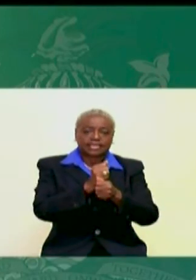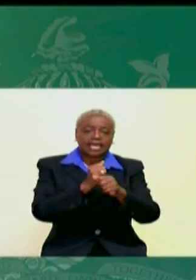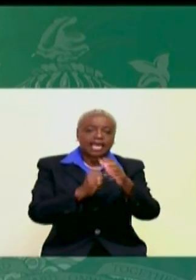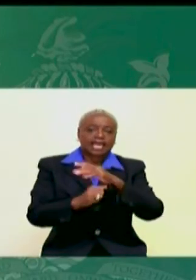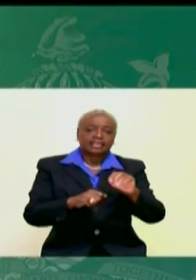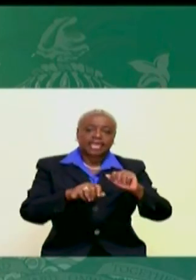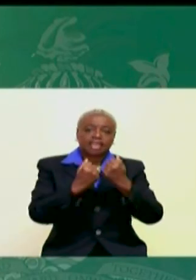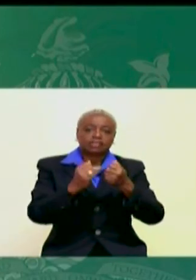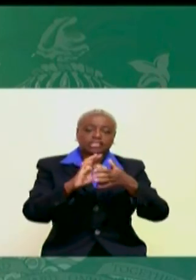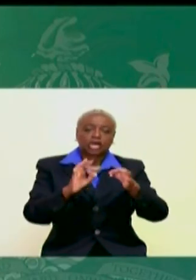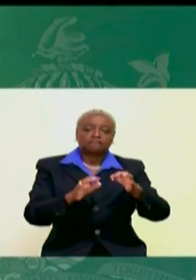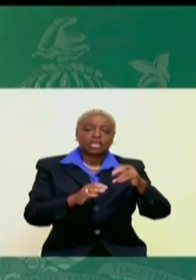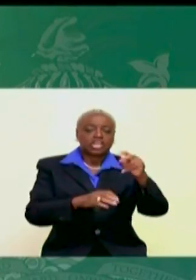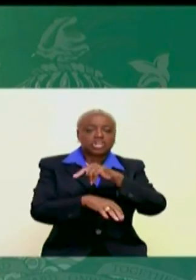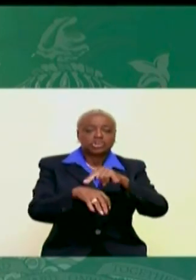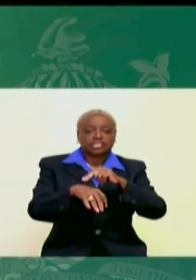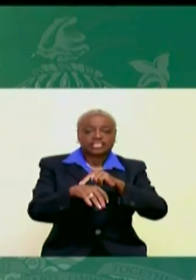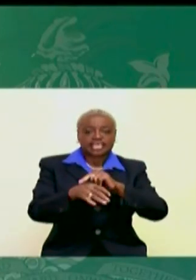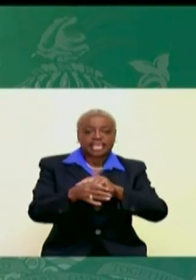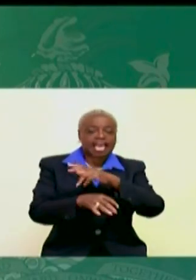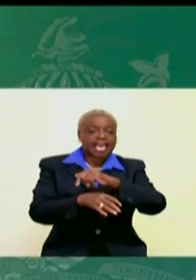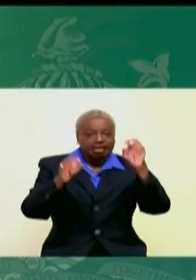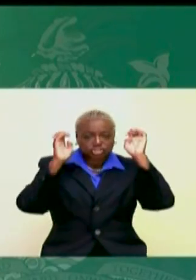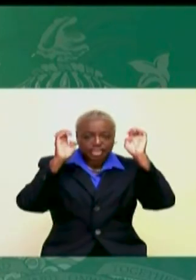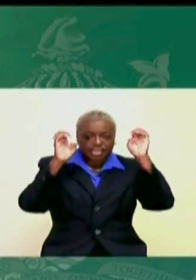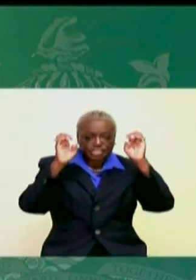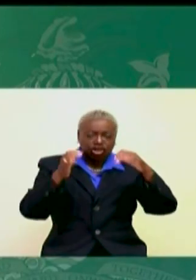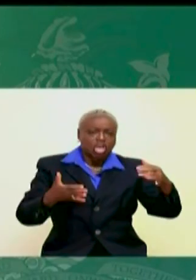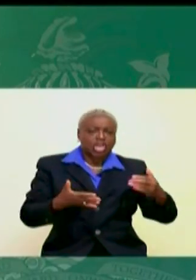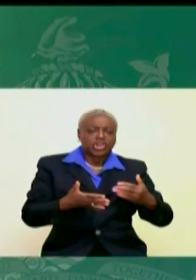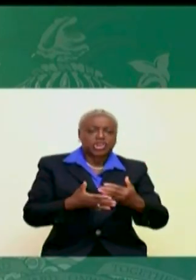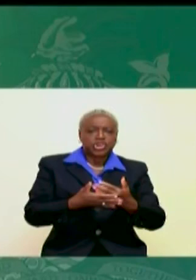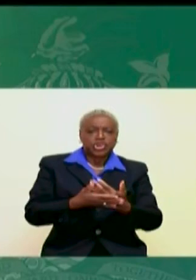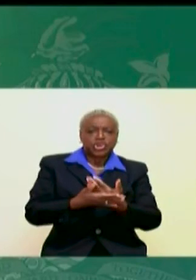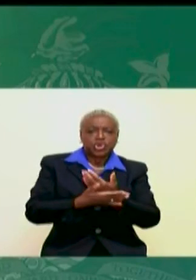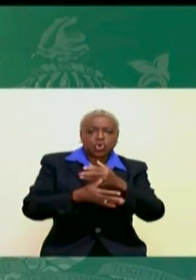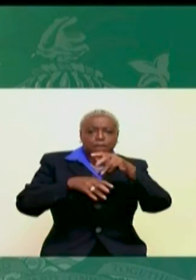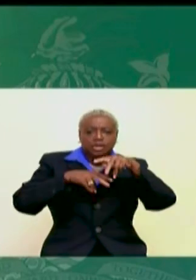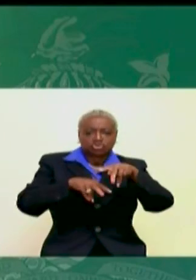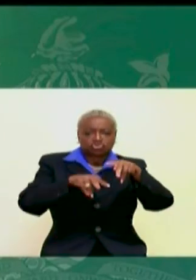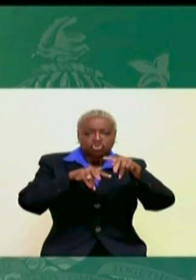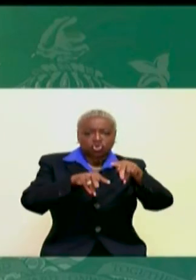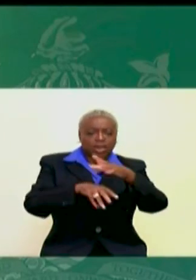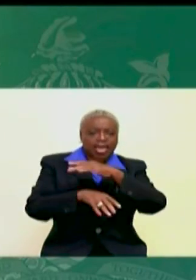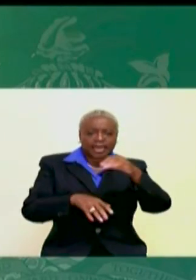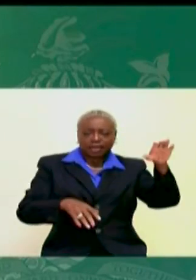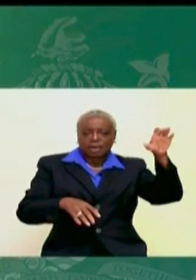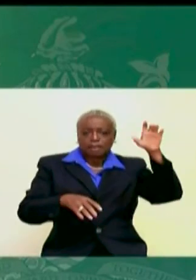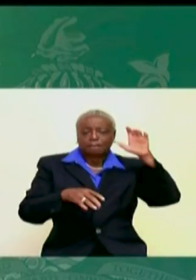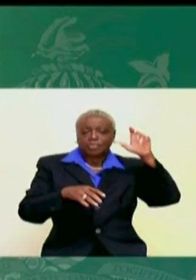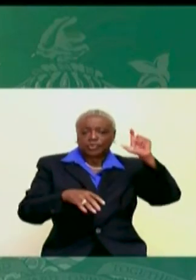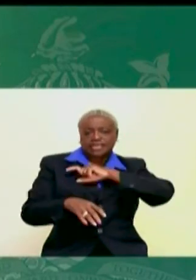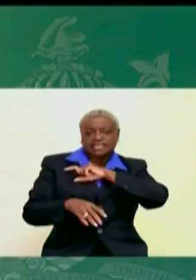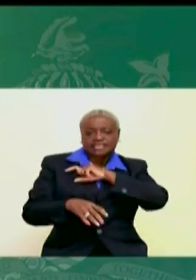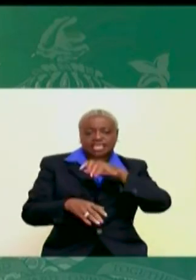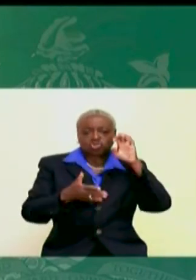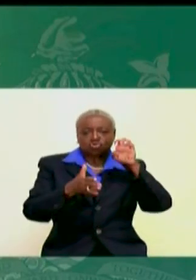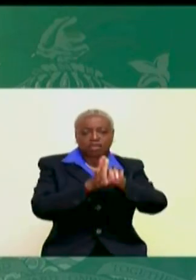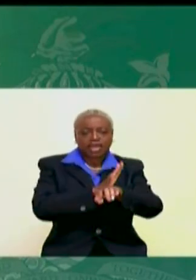areas of nursing and education, new saturation patrols and police in crime